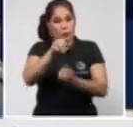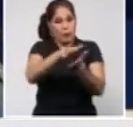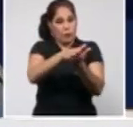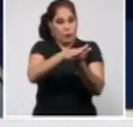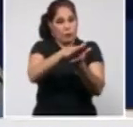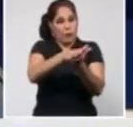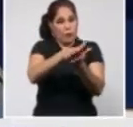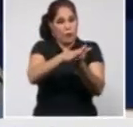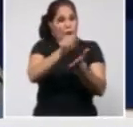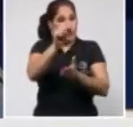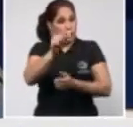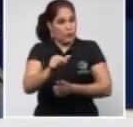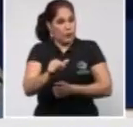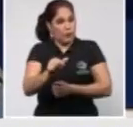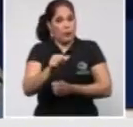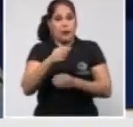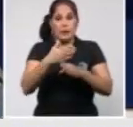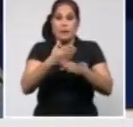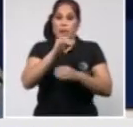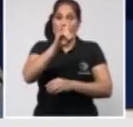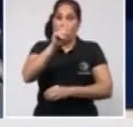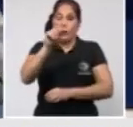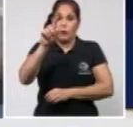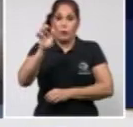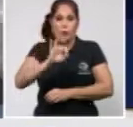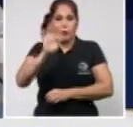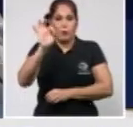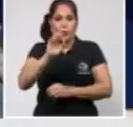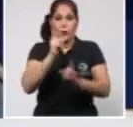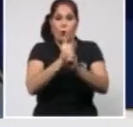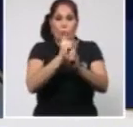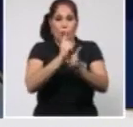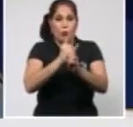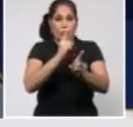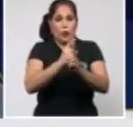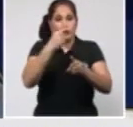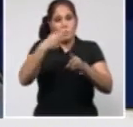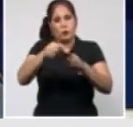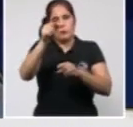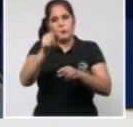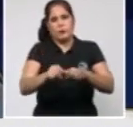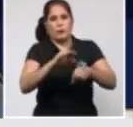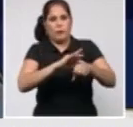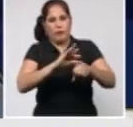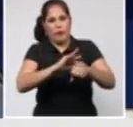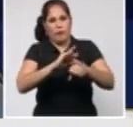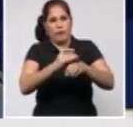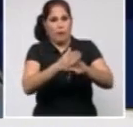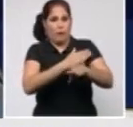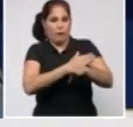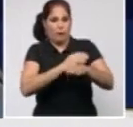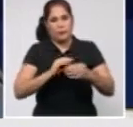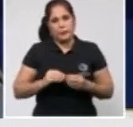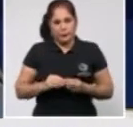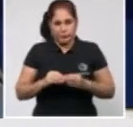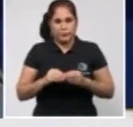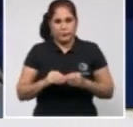to 442. Of the 66 diagnosed cases